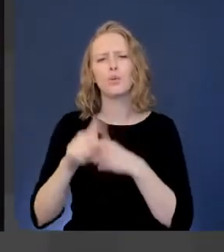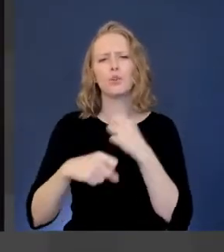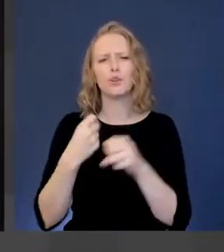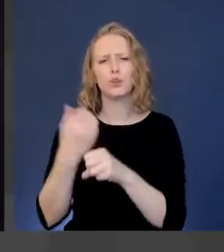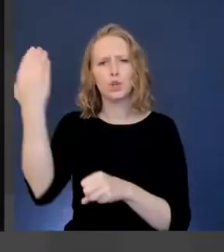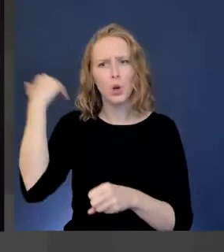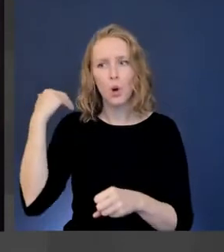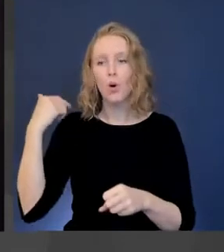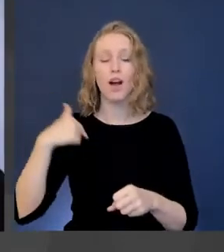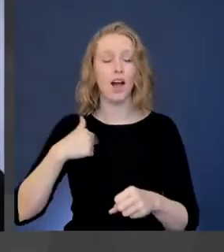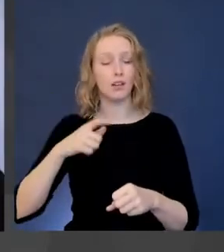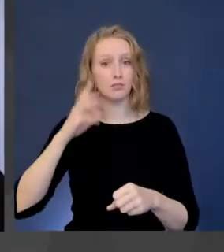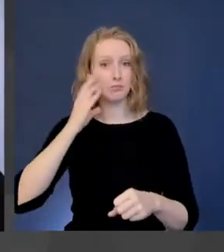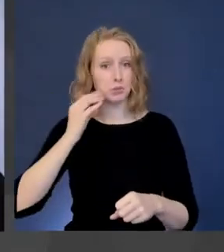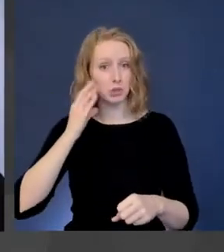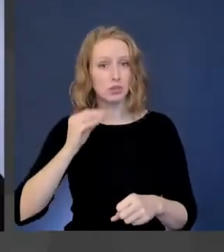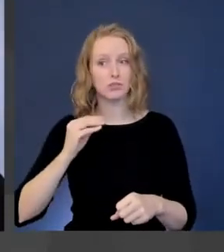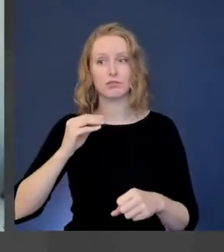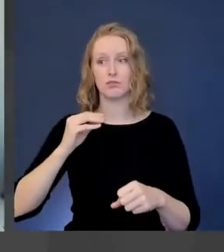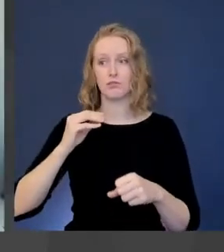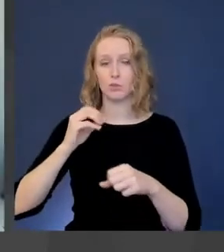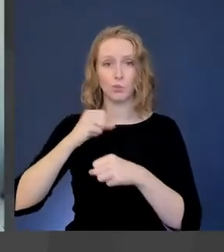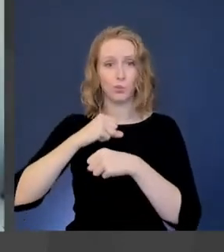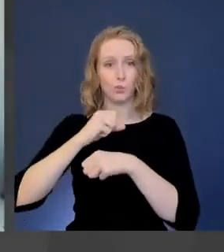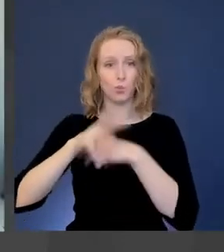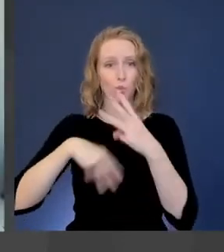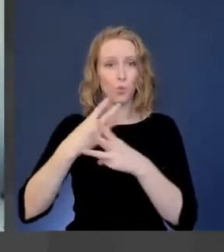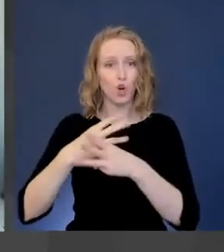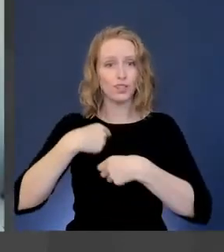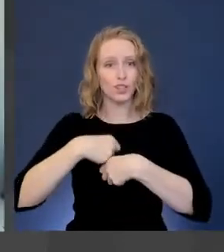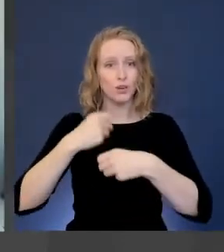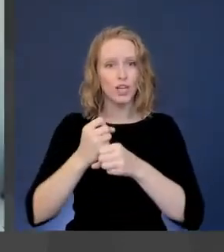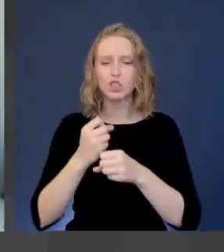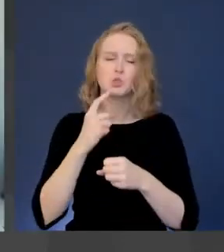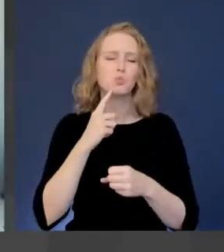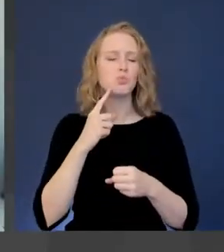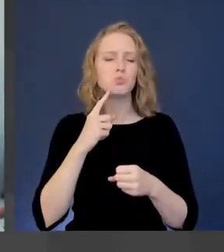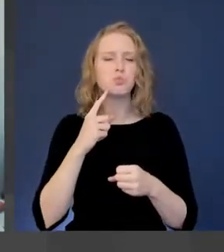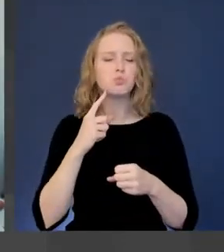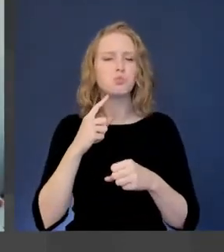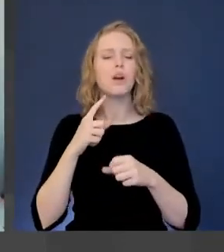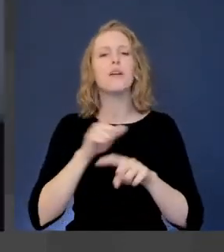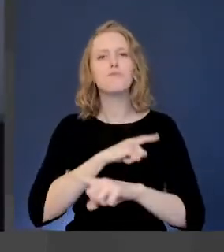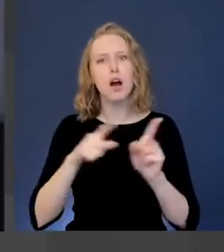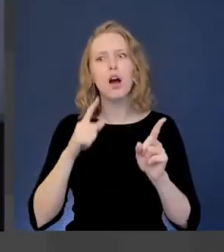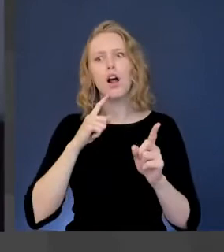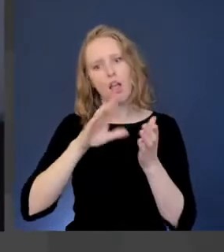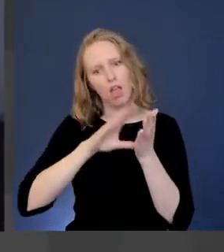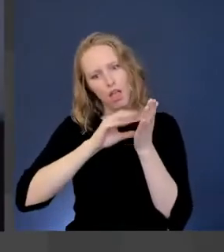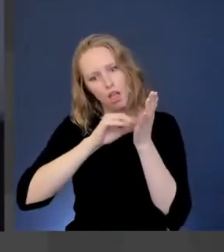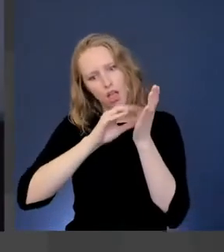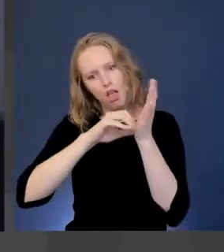and I learned so much. And it's really been a team effort, Java and Bedrock together.